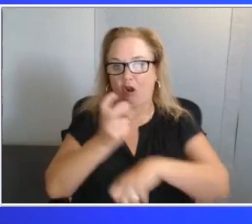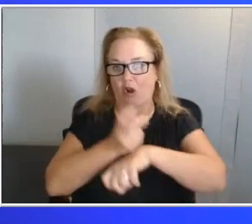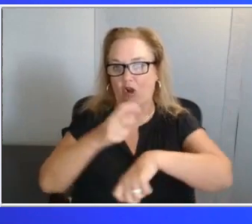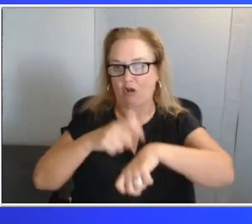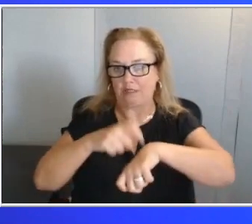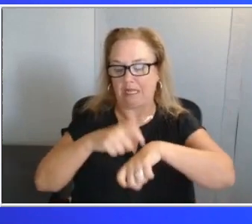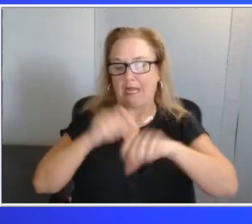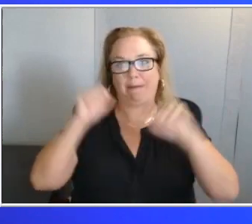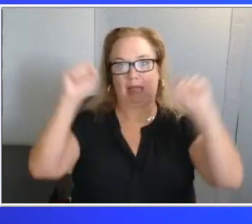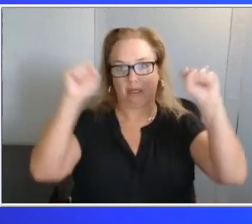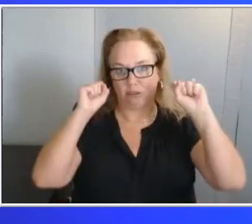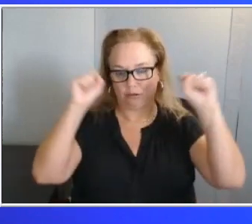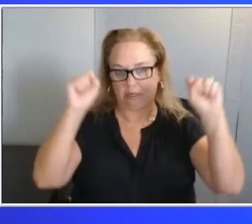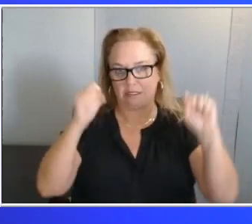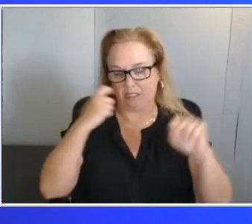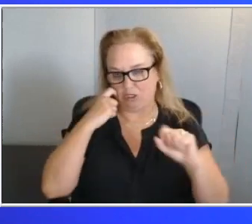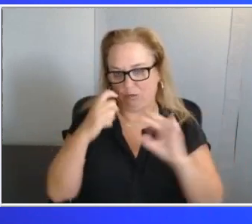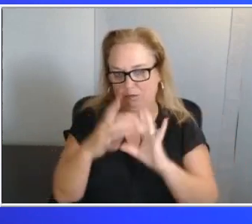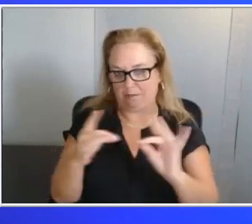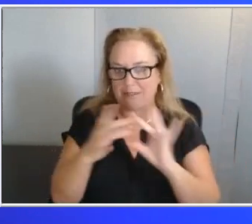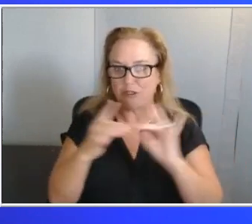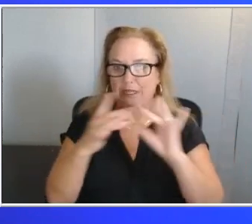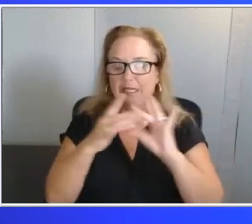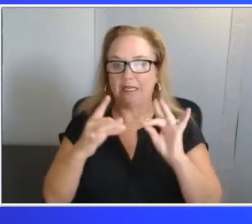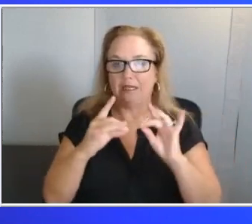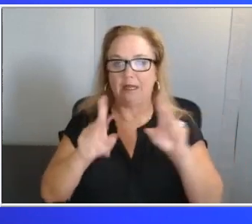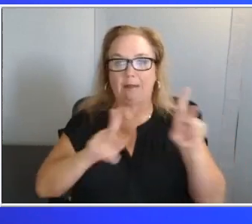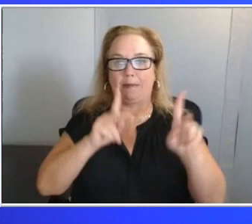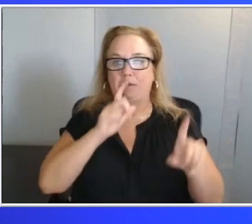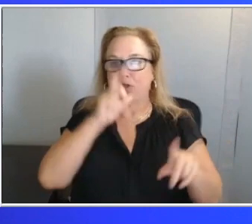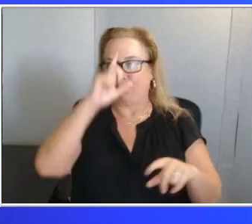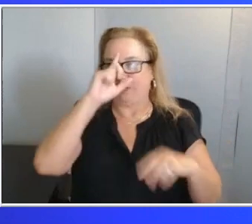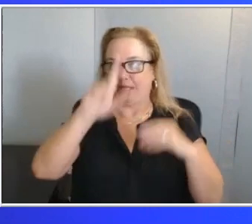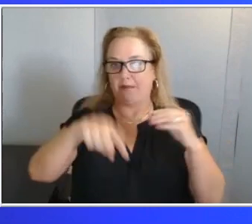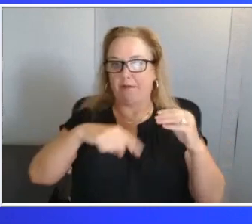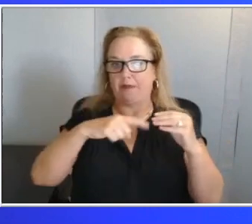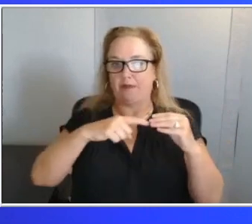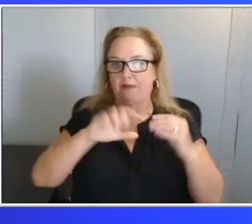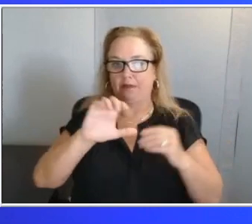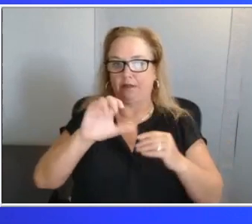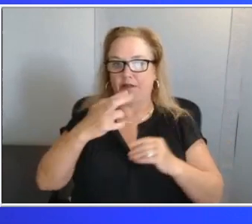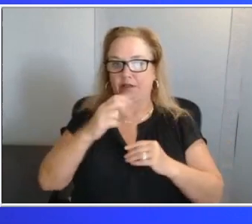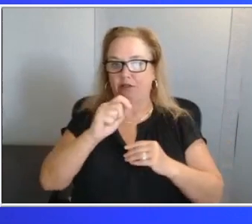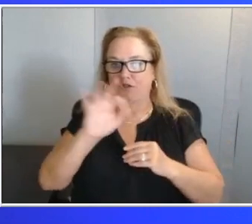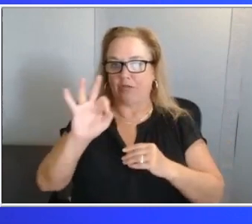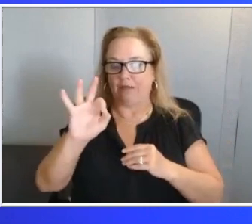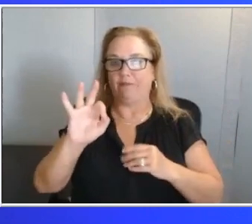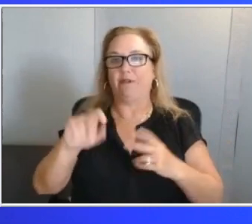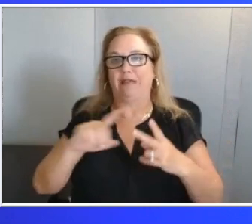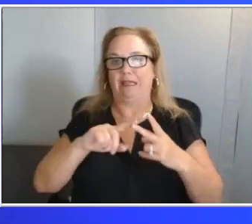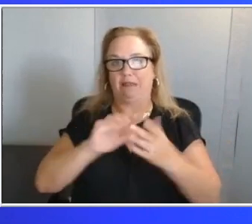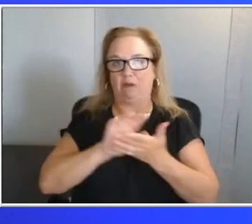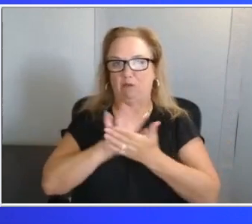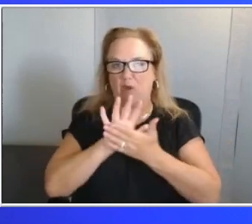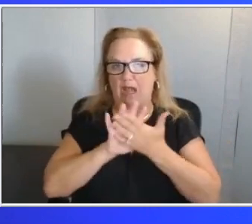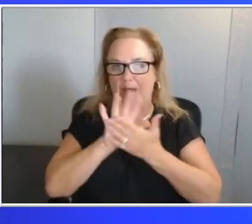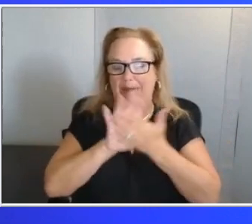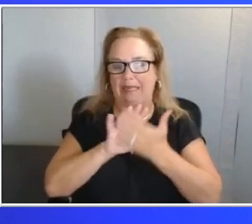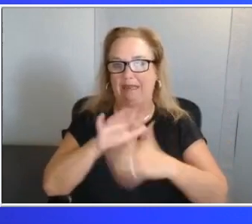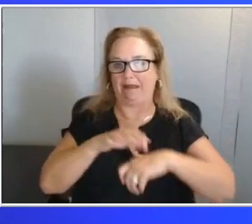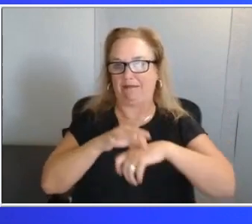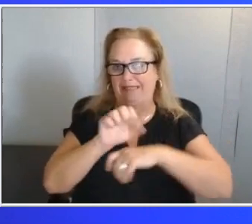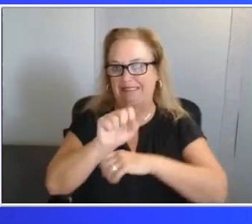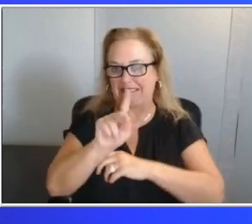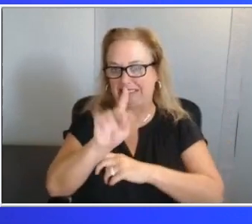was saying. It also, something that people don't think about is, the chafing, the rubbing of the skin. And